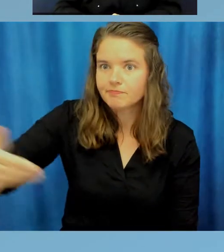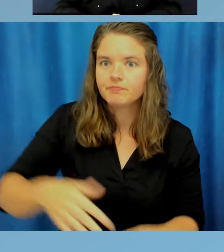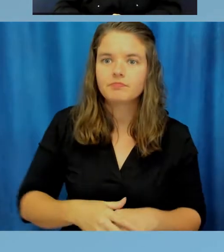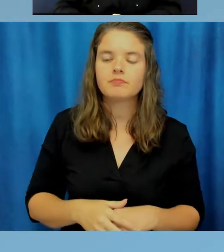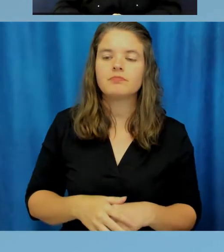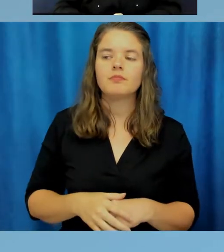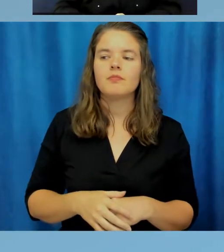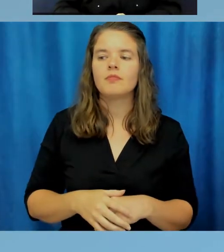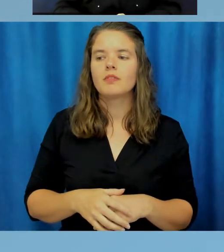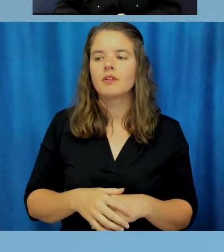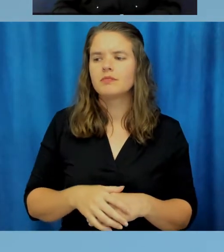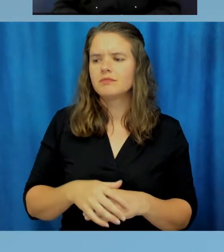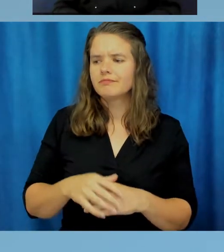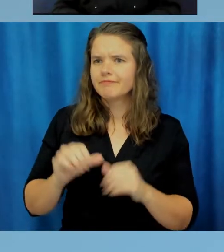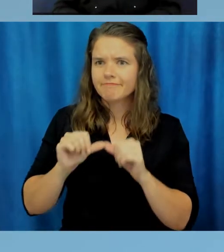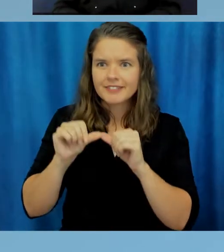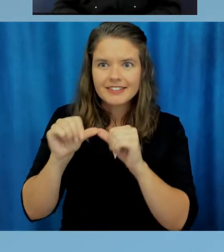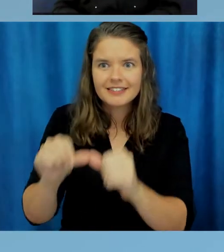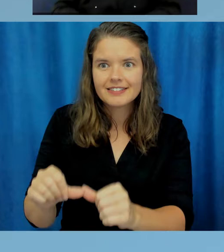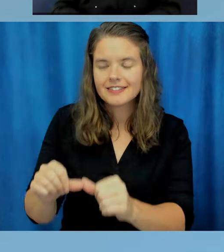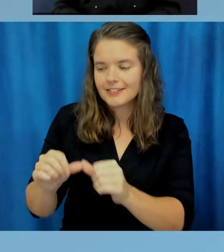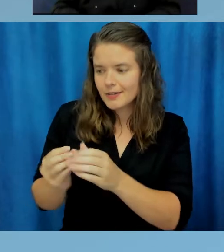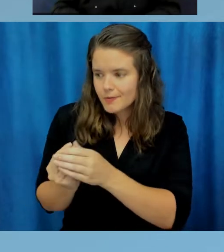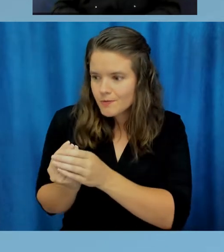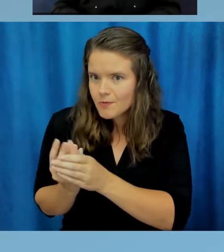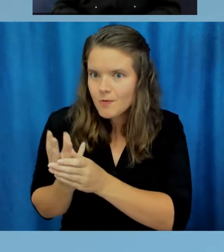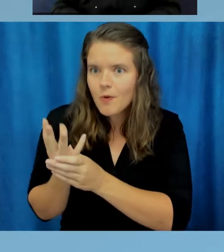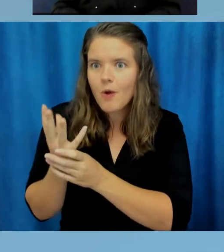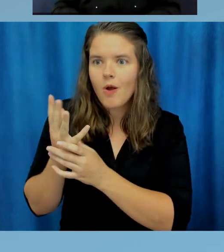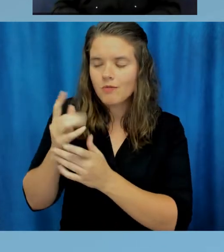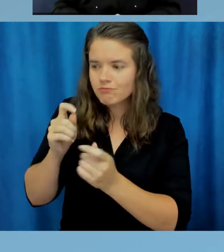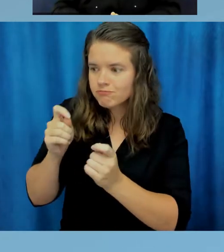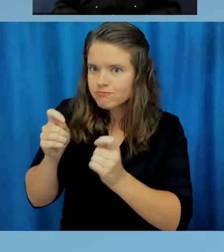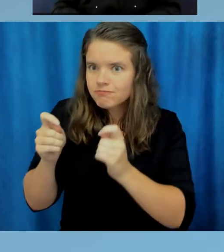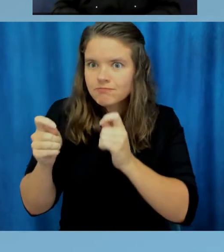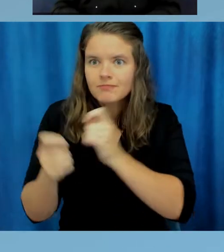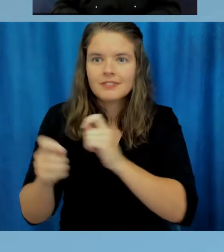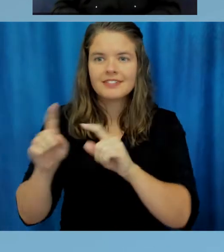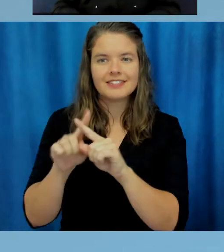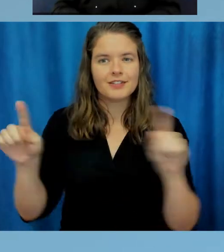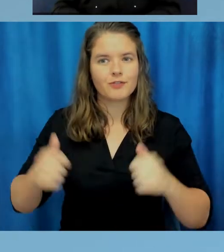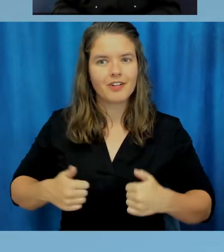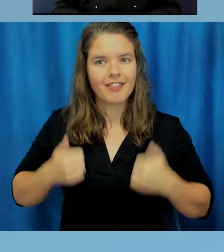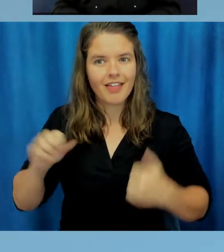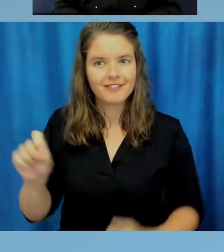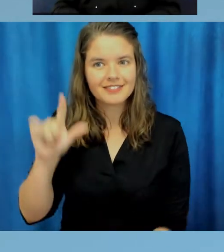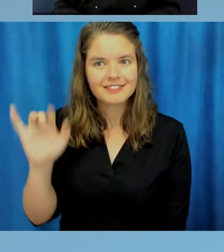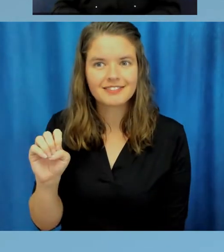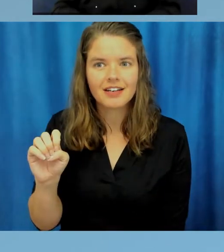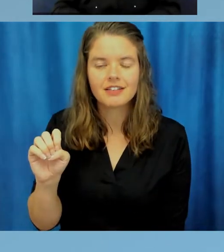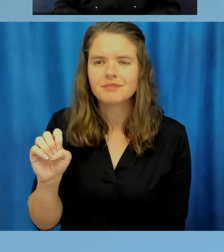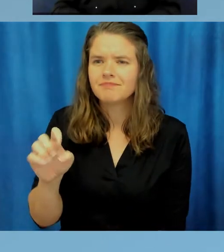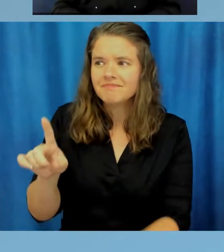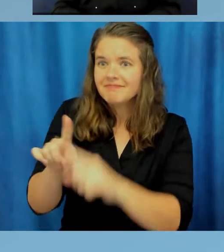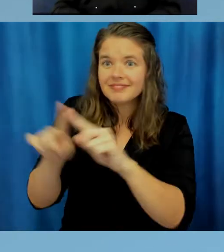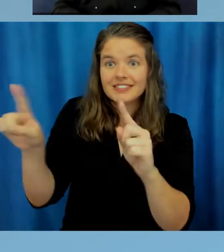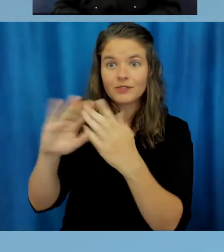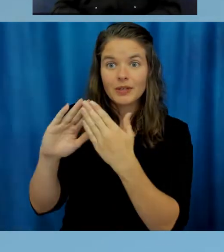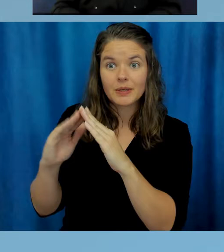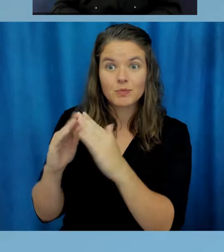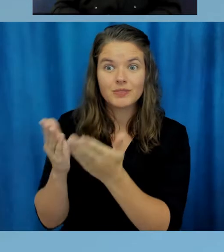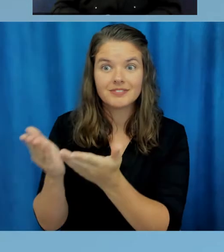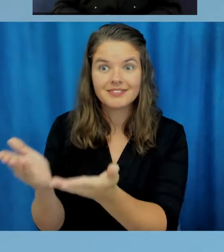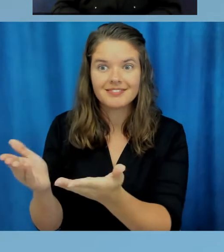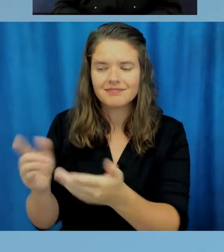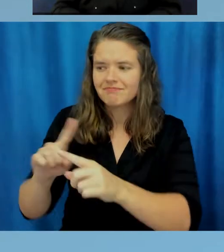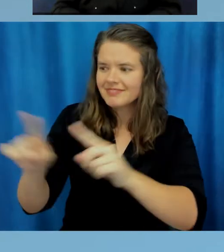You're constantly evolving into a whole different lifestyle for yourself. It's a different